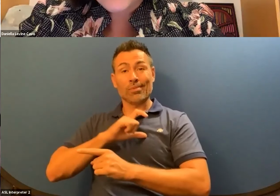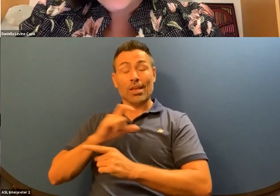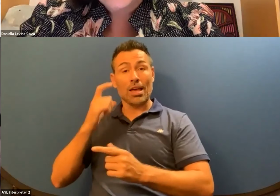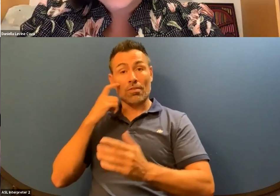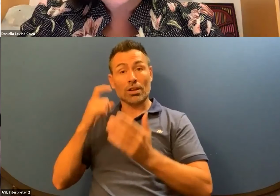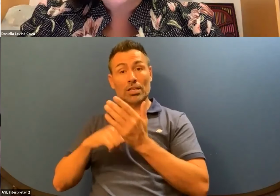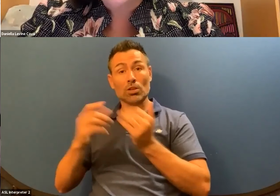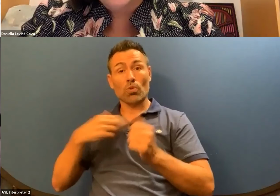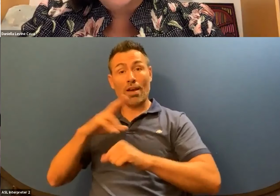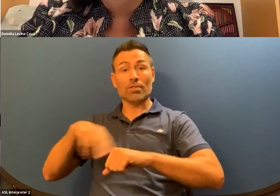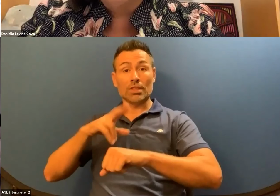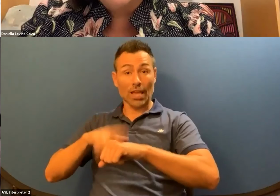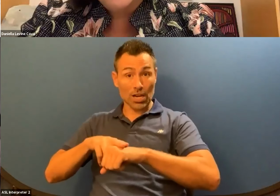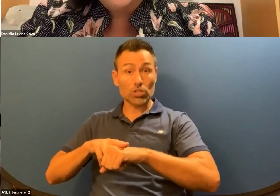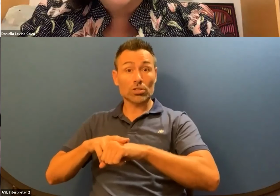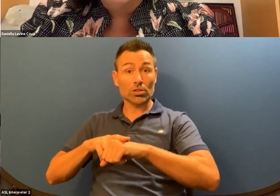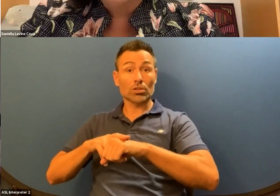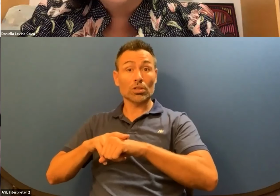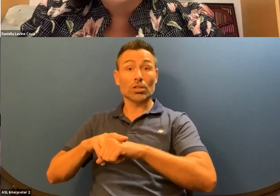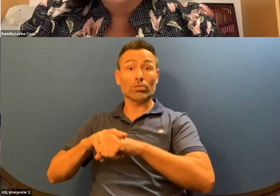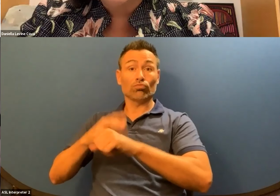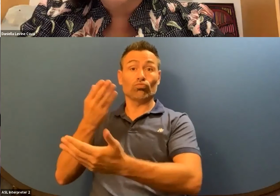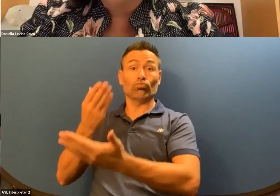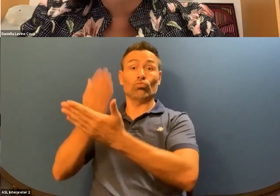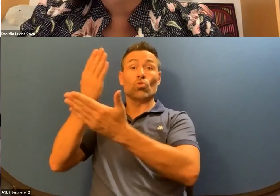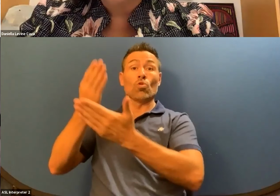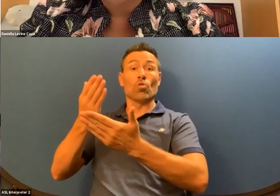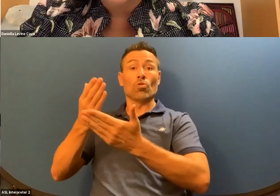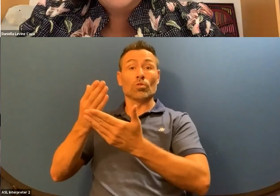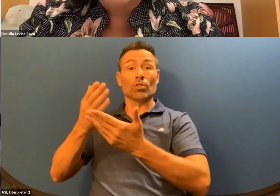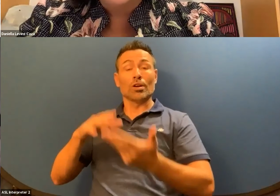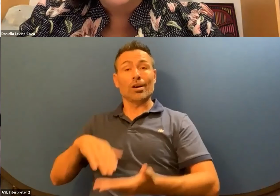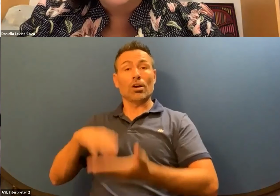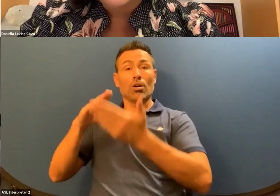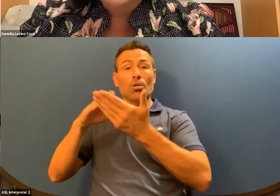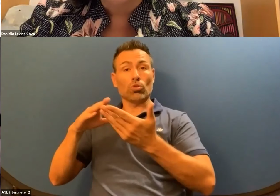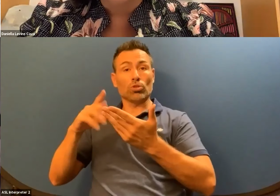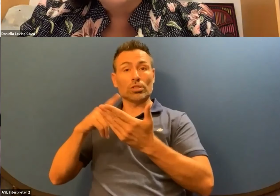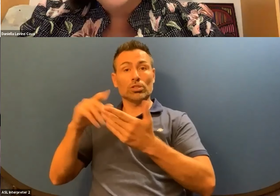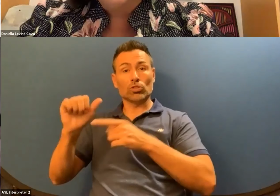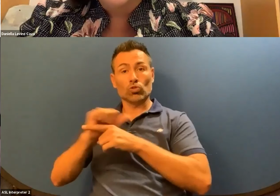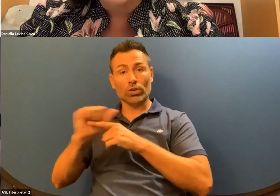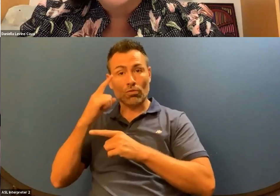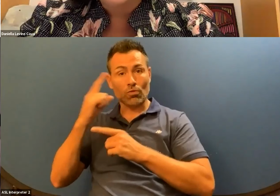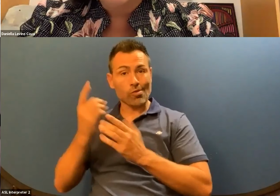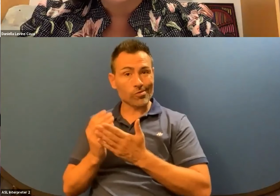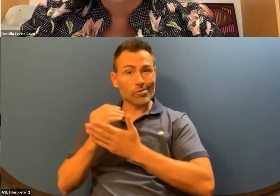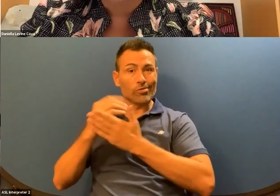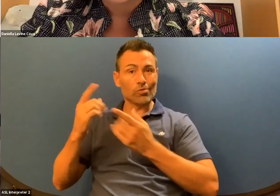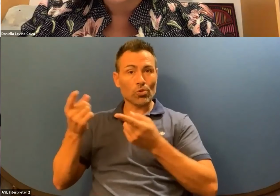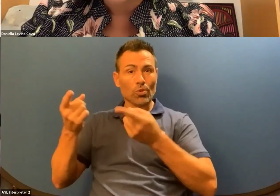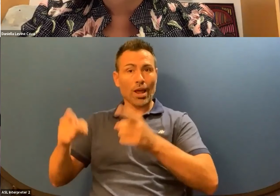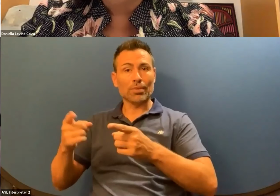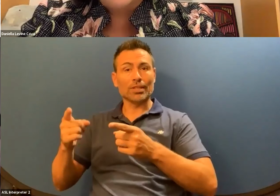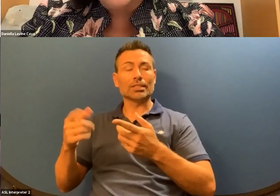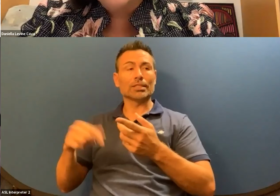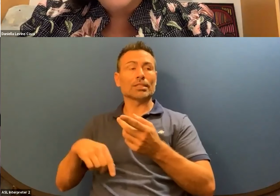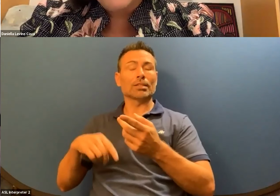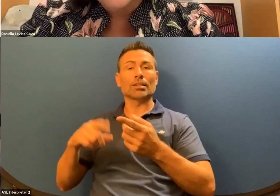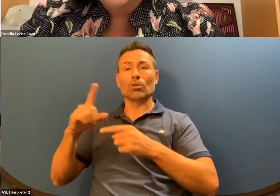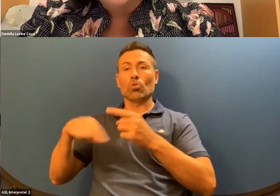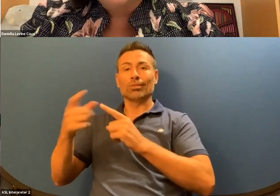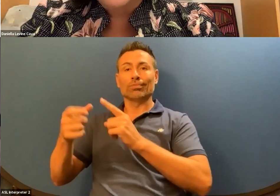innovative approaches to reviewing police, what happens in incidents, reviewing them with the police officers. We've